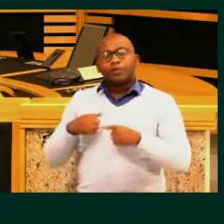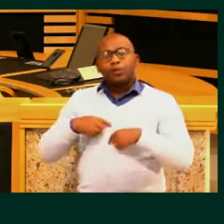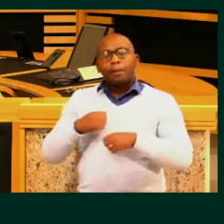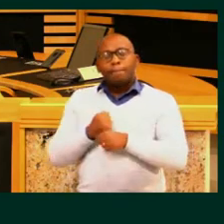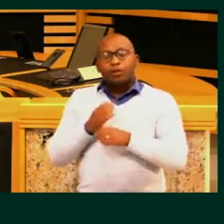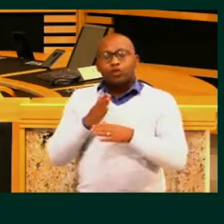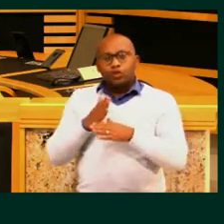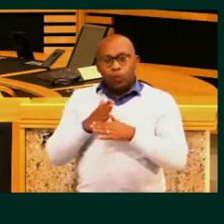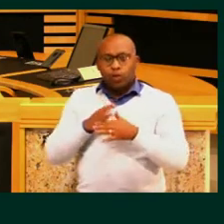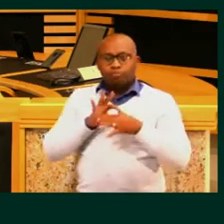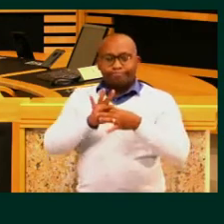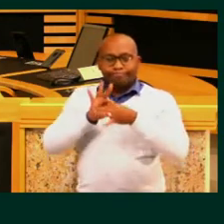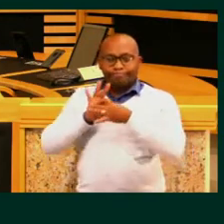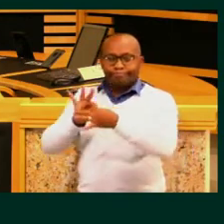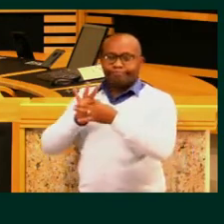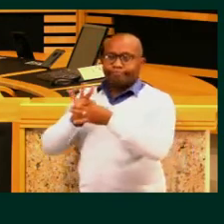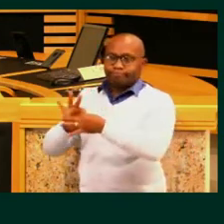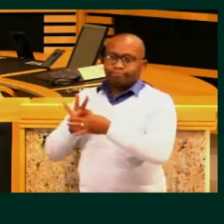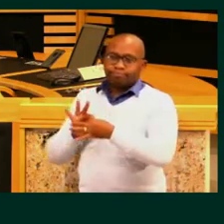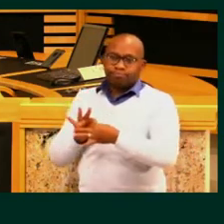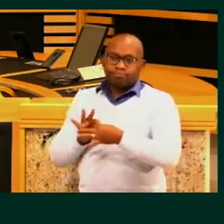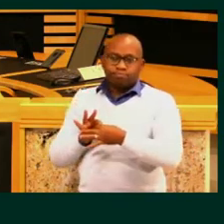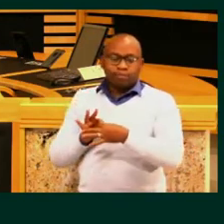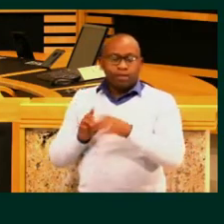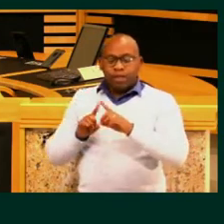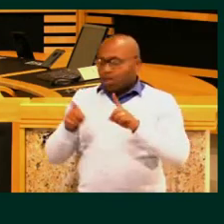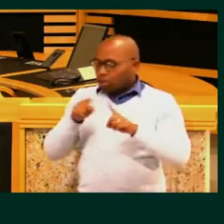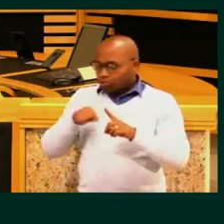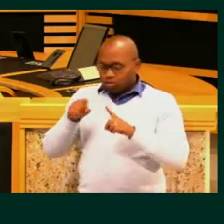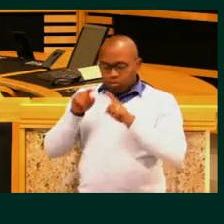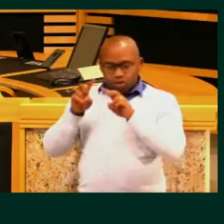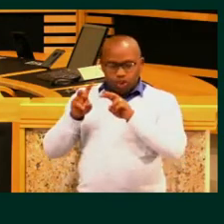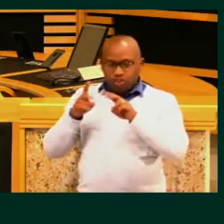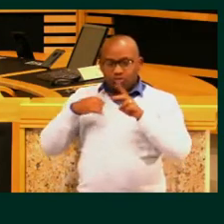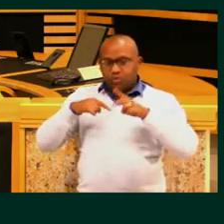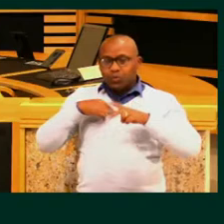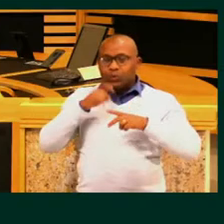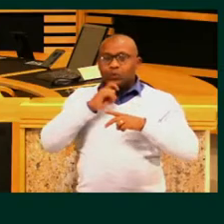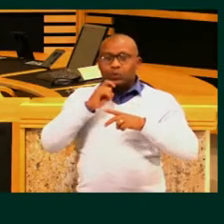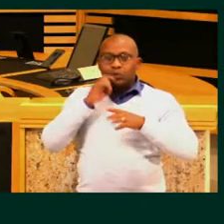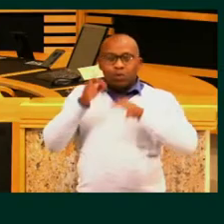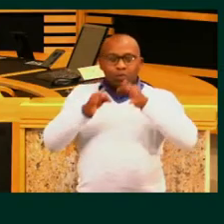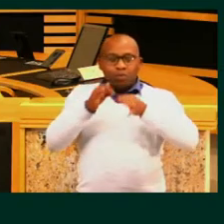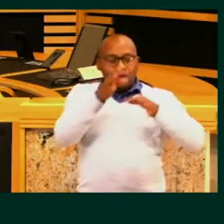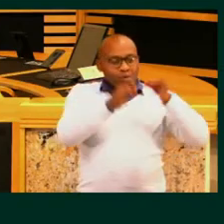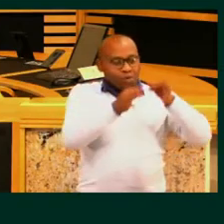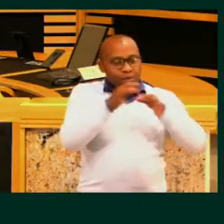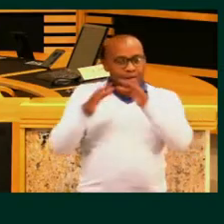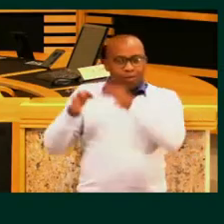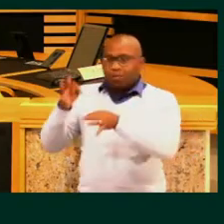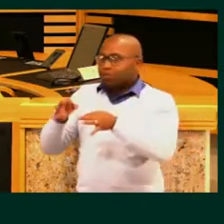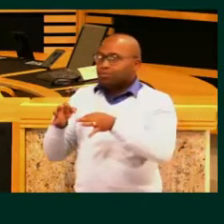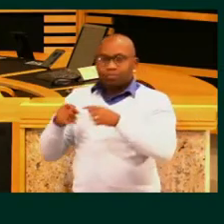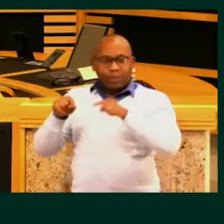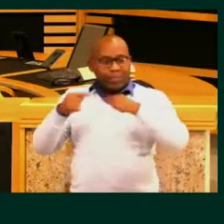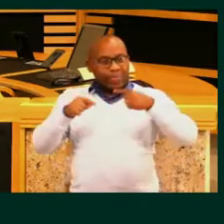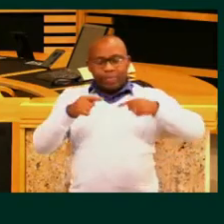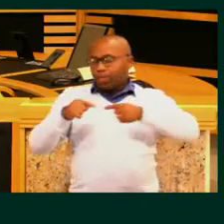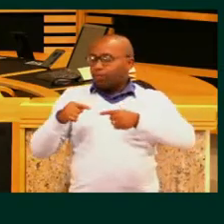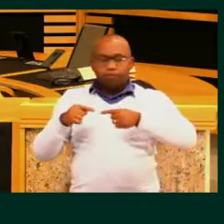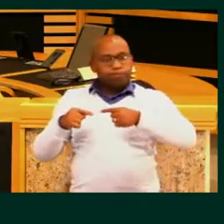together than politicking around these matters let's appreciate that we have a huge task on our